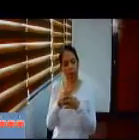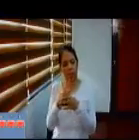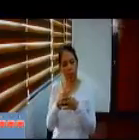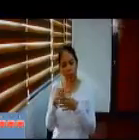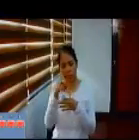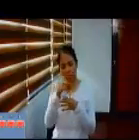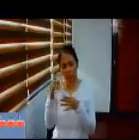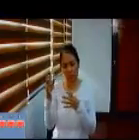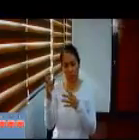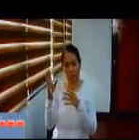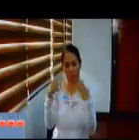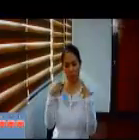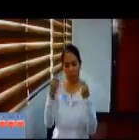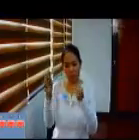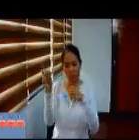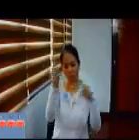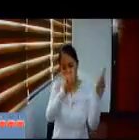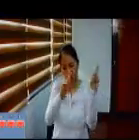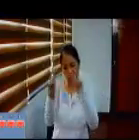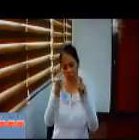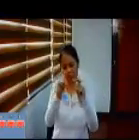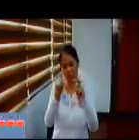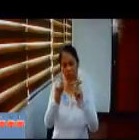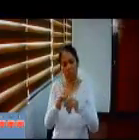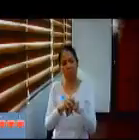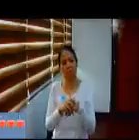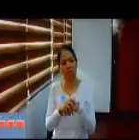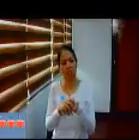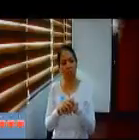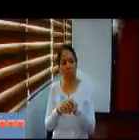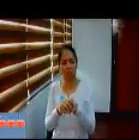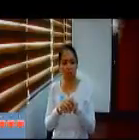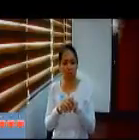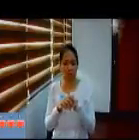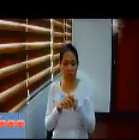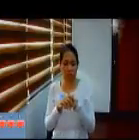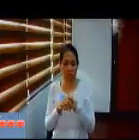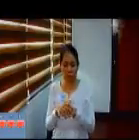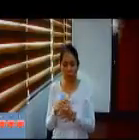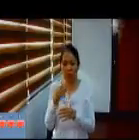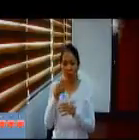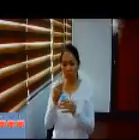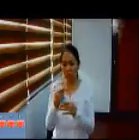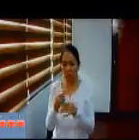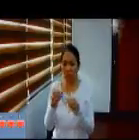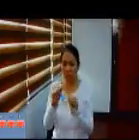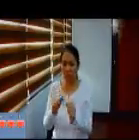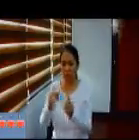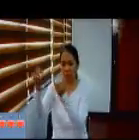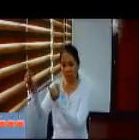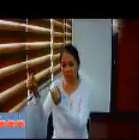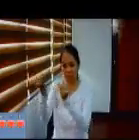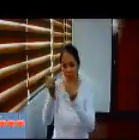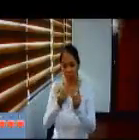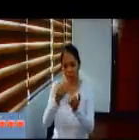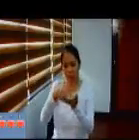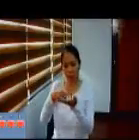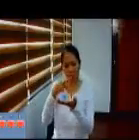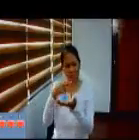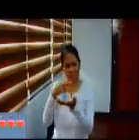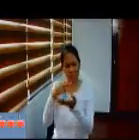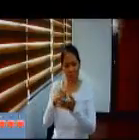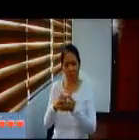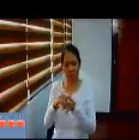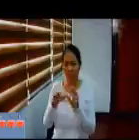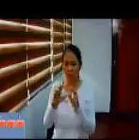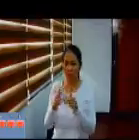deal. And it triggers speculation for siguro kailangan mag-import na tayo. Do you know how much we're losing recently, Your